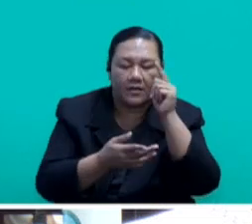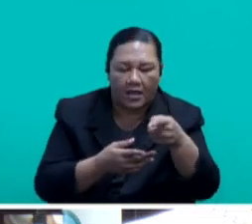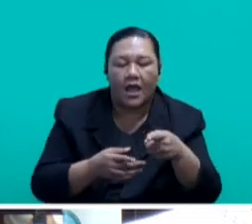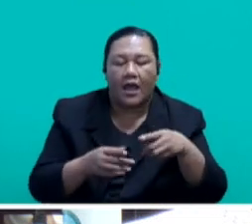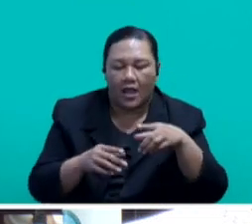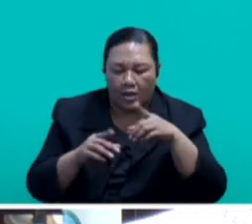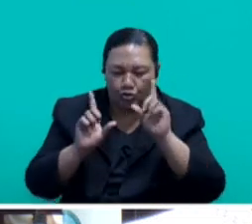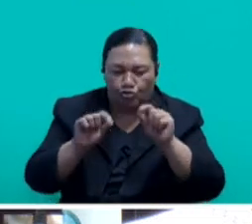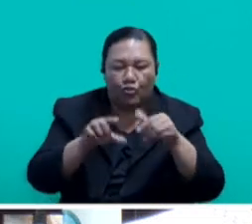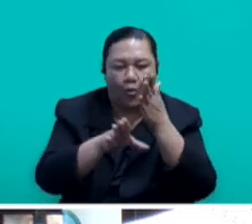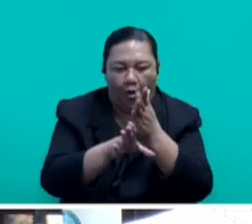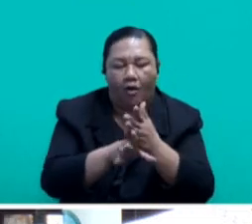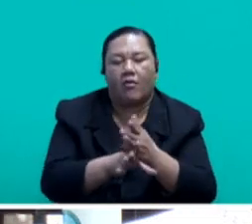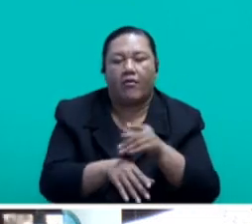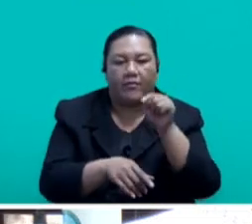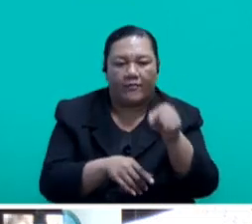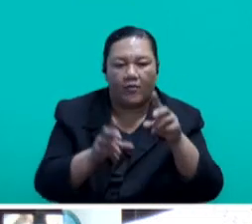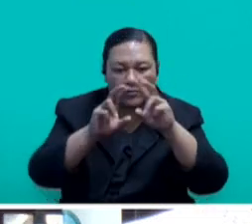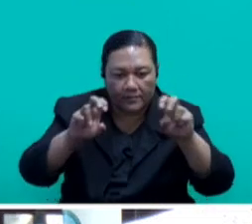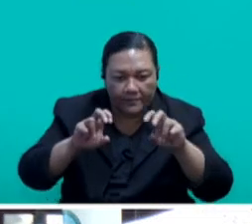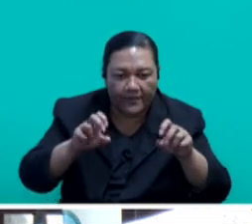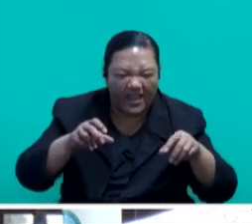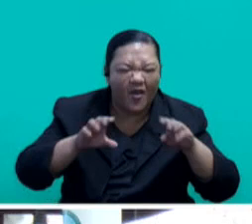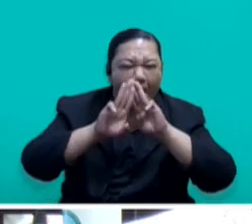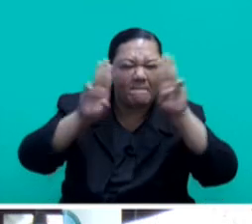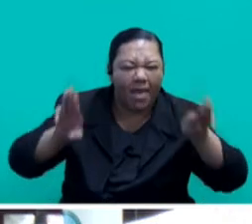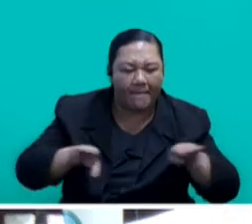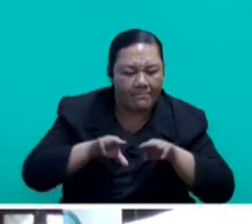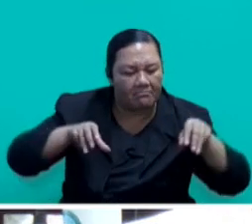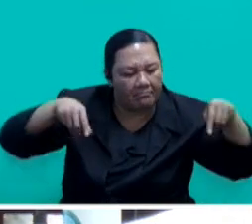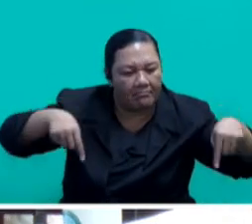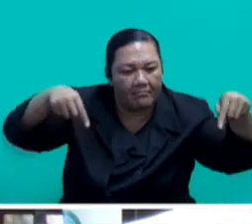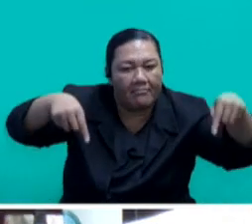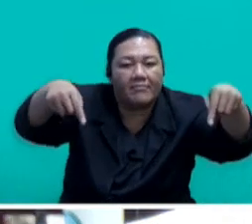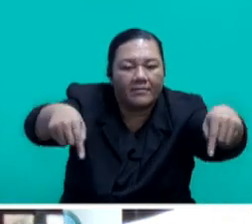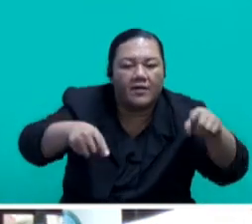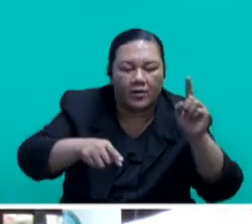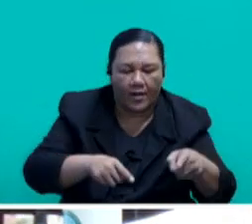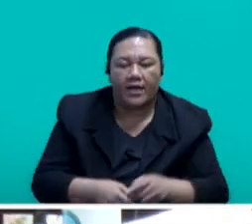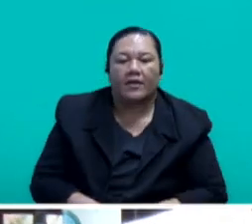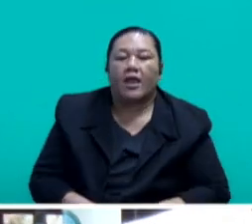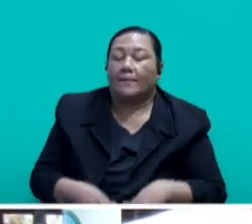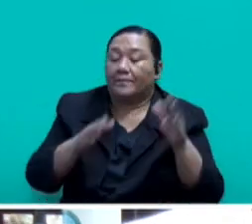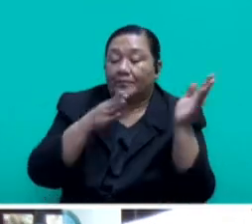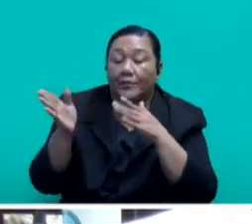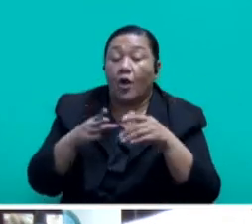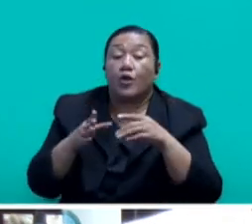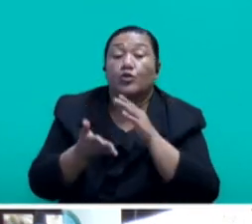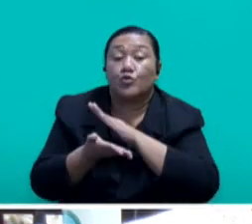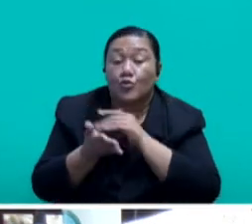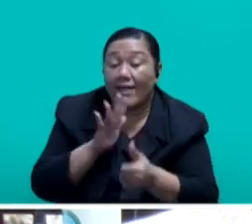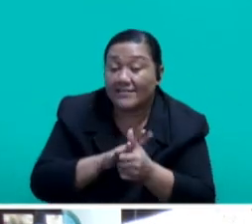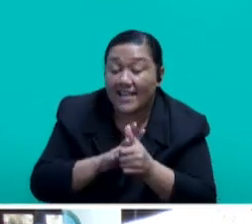country. With the government's commitment, Mr. Speaker, to providing access to clean water as a fundamental